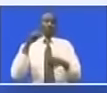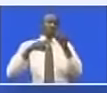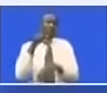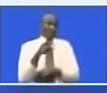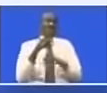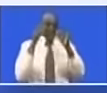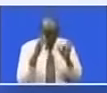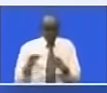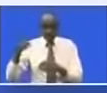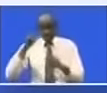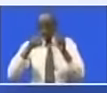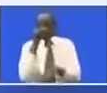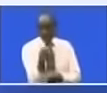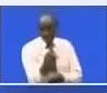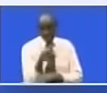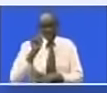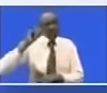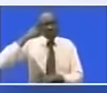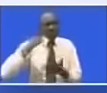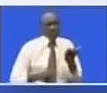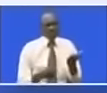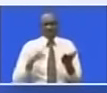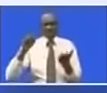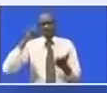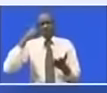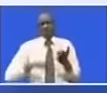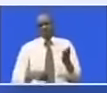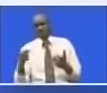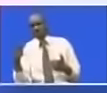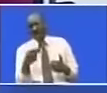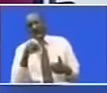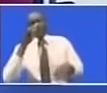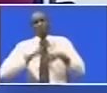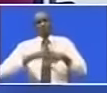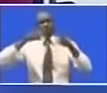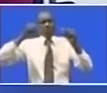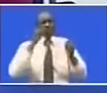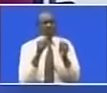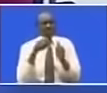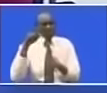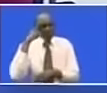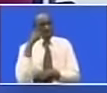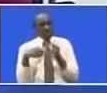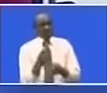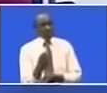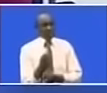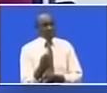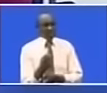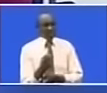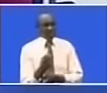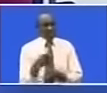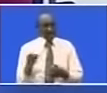if they voted for him, what was the other factor that made them vote for him? Right. Those are questions that I'm still asking myself as a